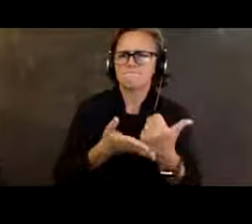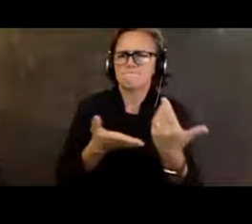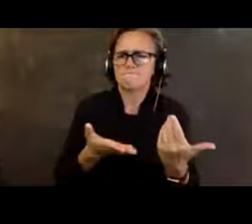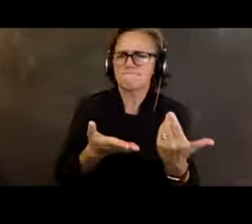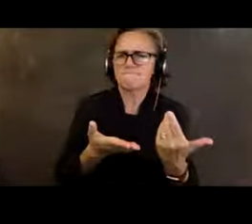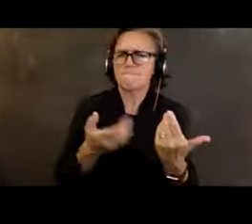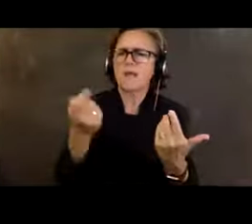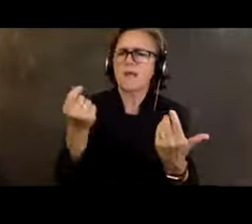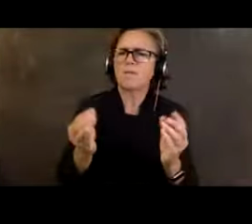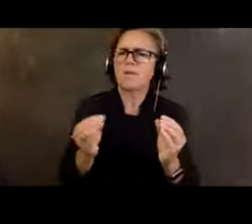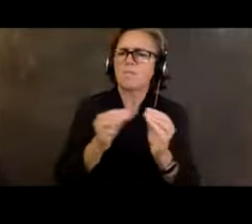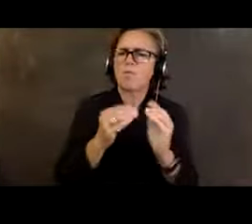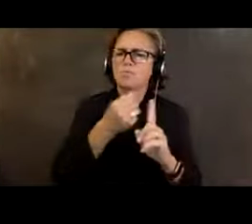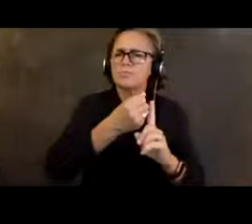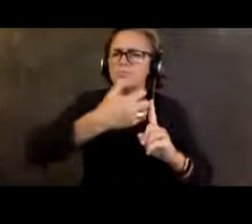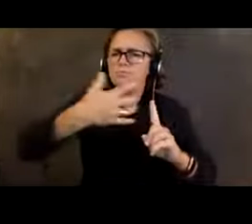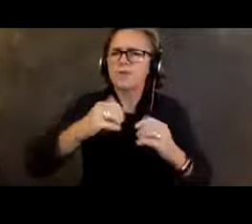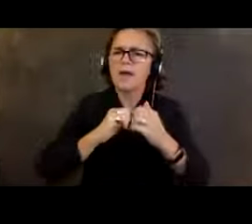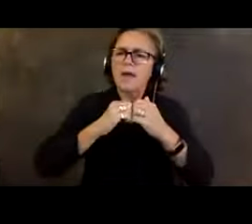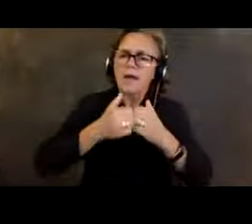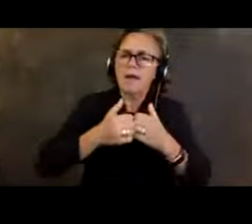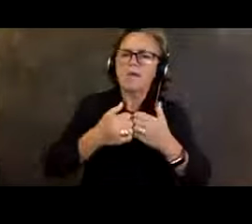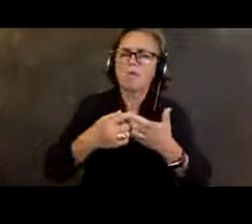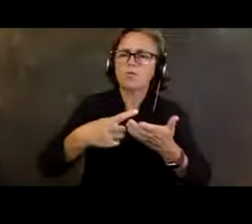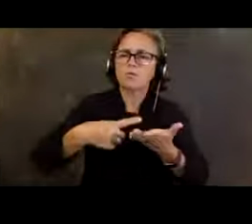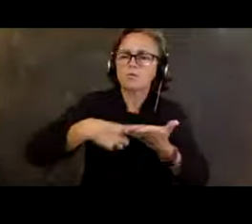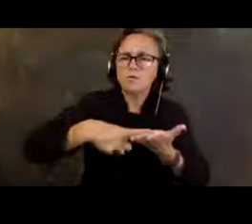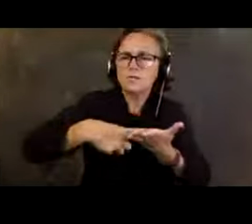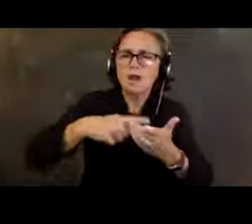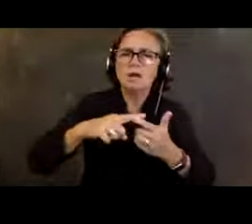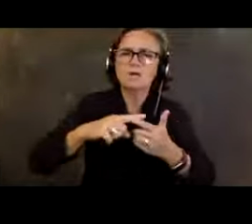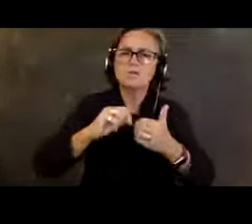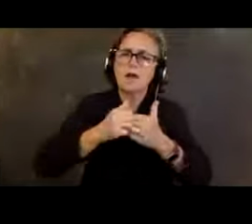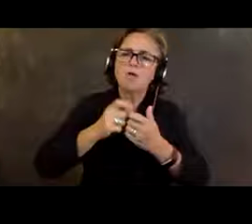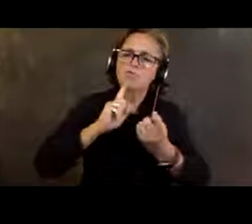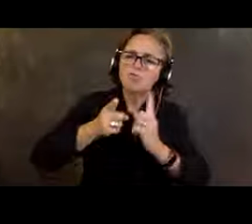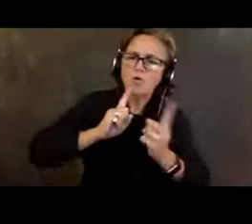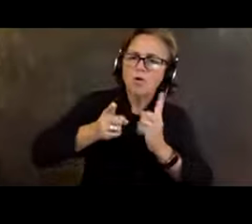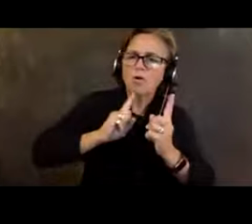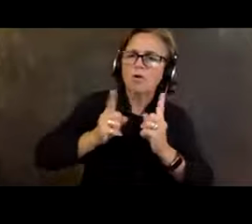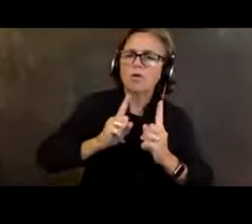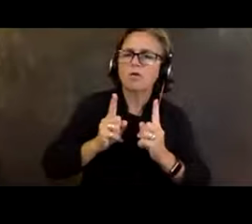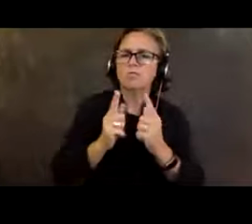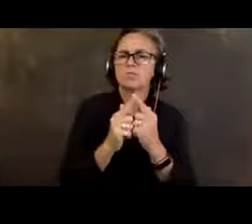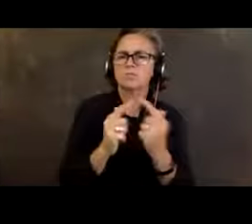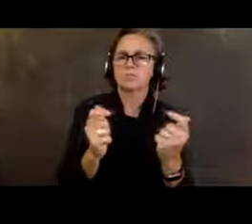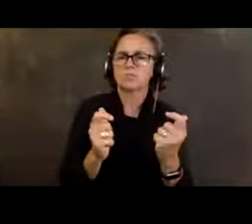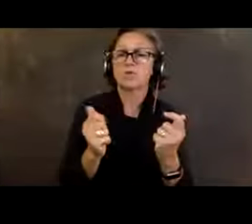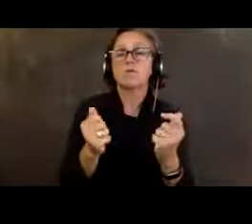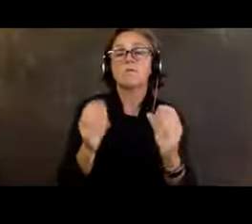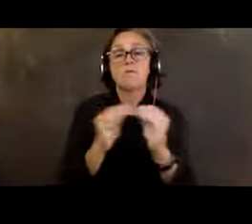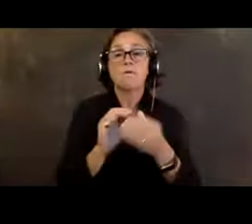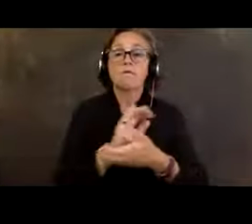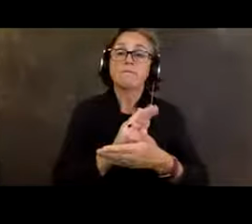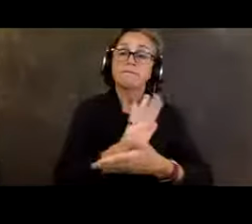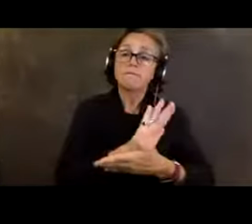little bit more information about how to talk about these conversations, additional book recommendations, and videos and